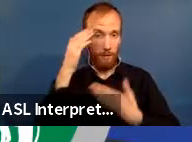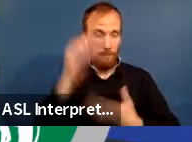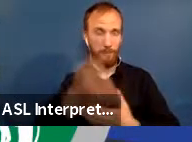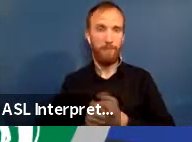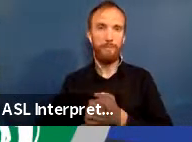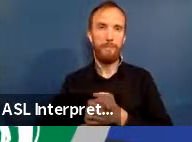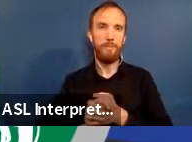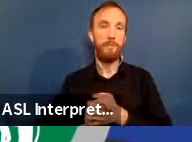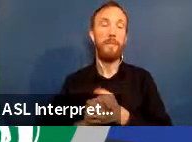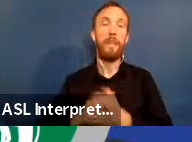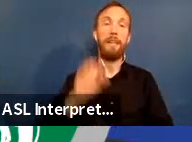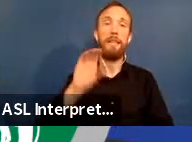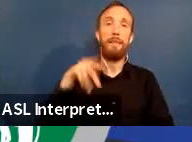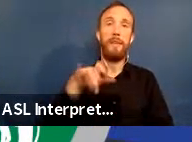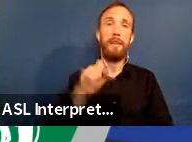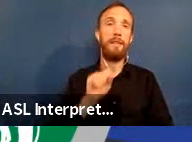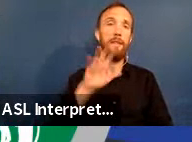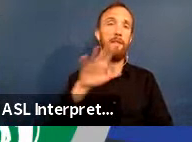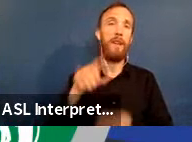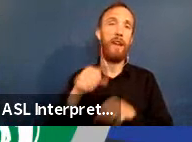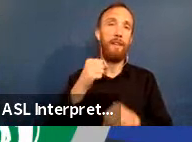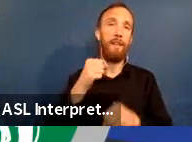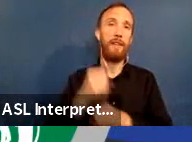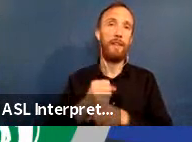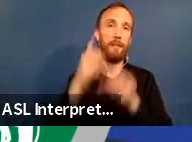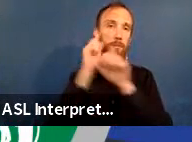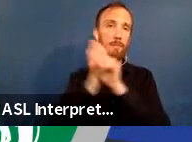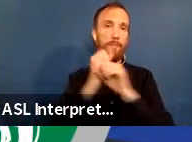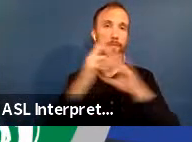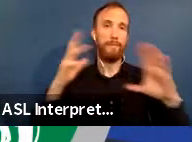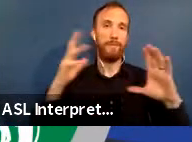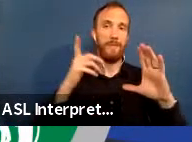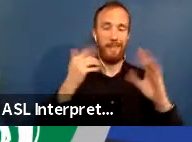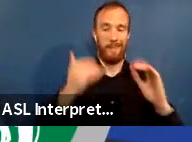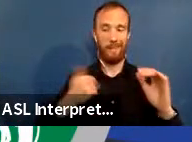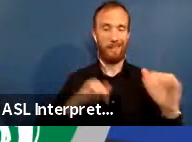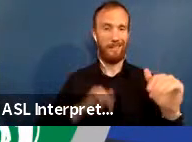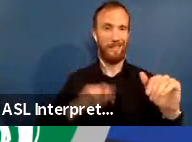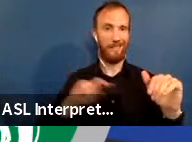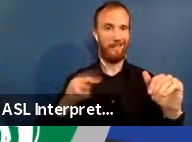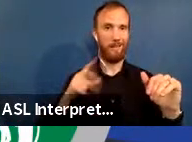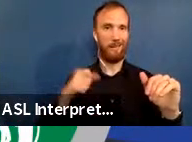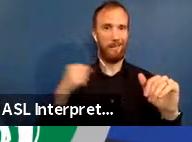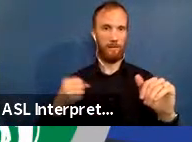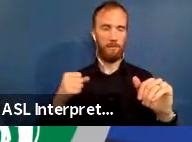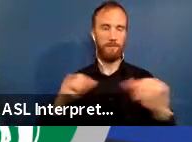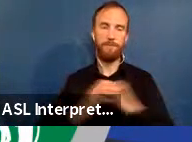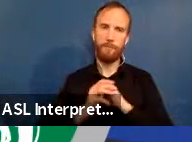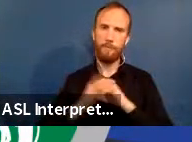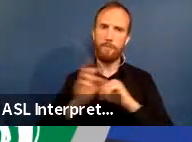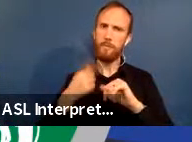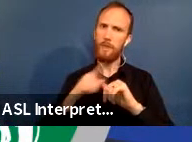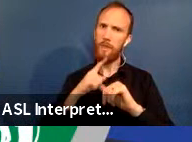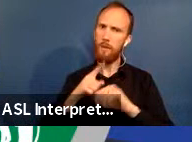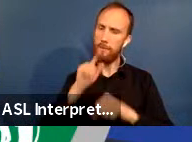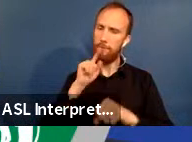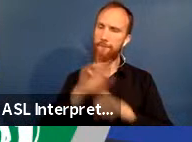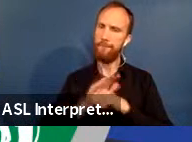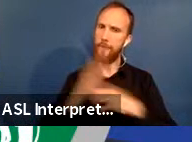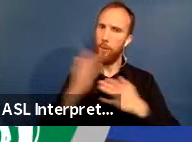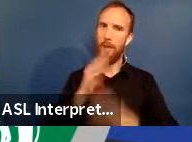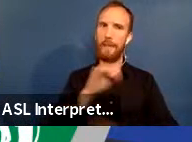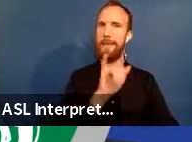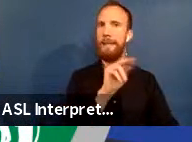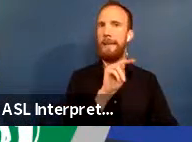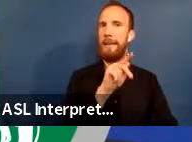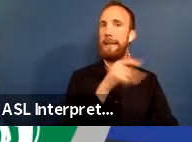In our CPS 5-year vision, which is now 2 years old, we made an even deeper commitment to integrity. We want to make sure that we have